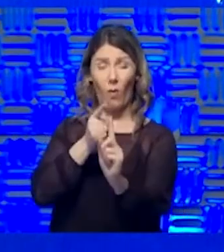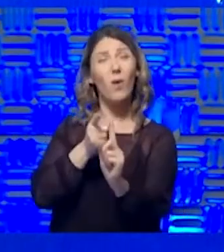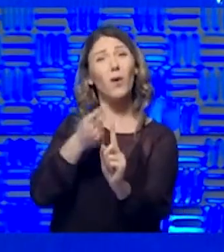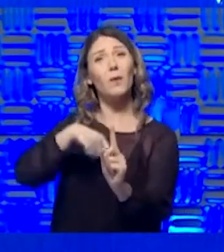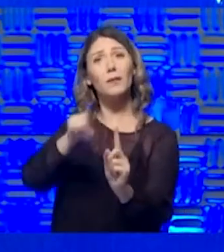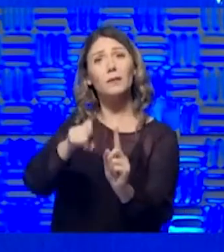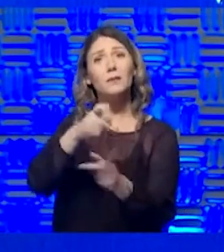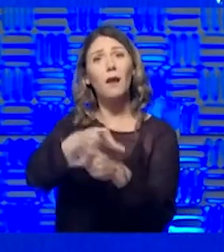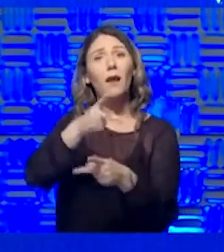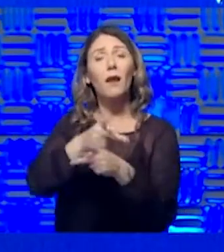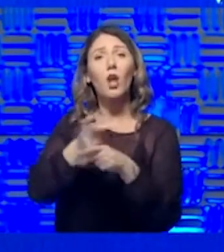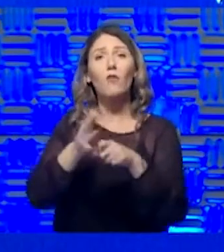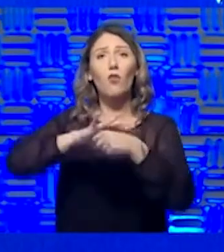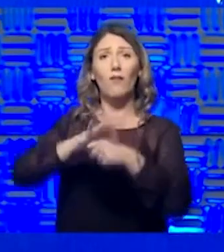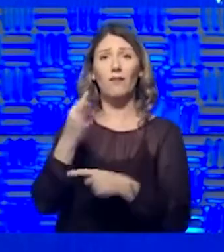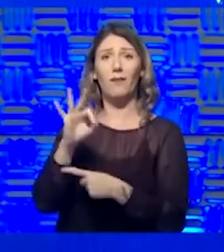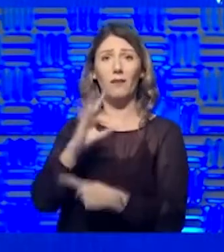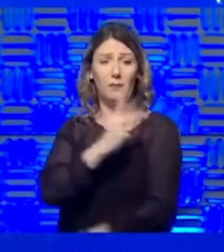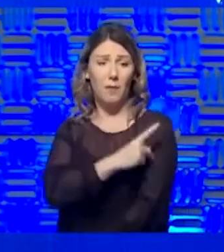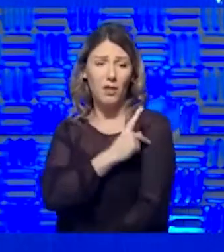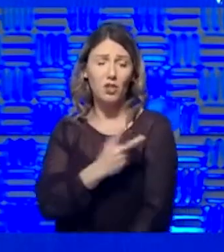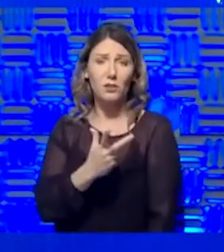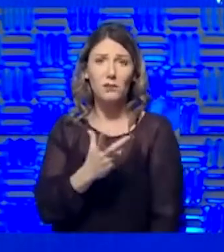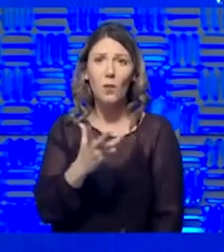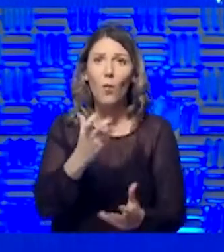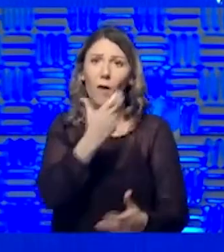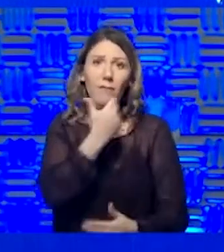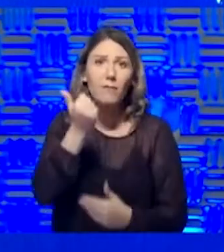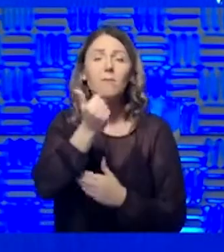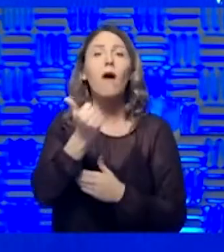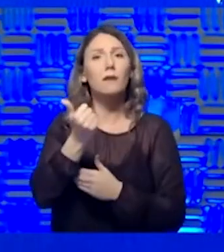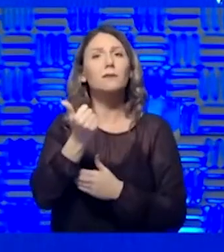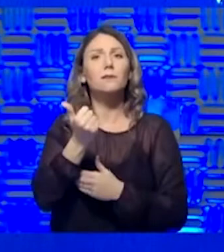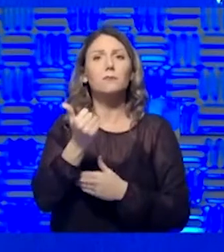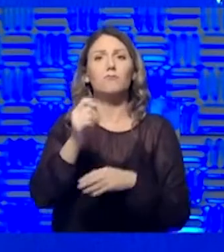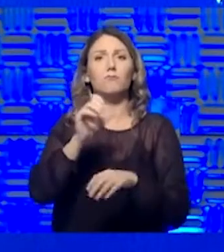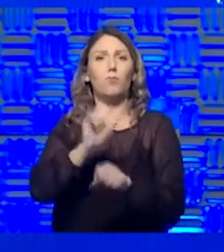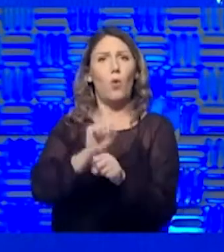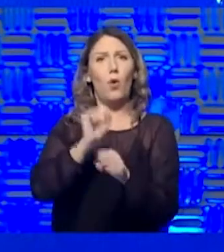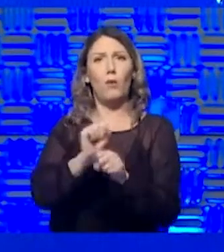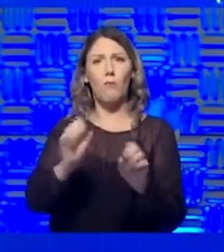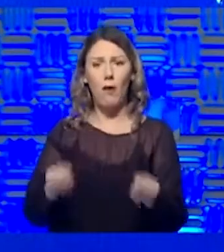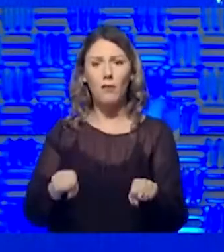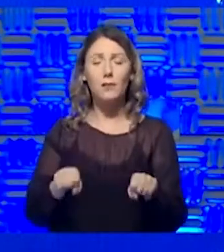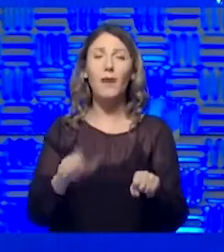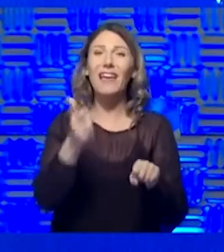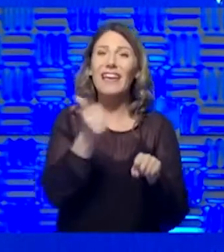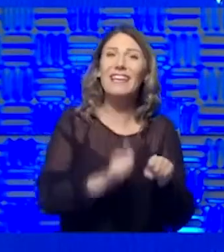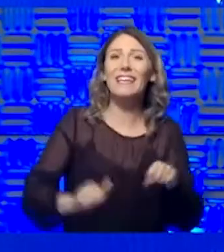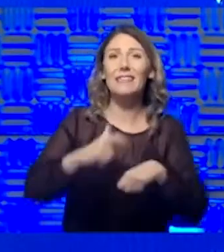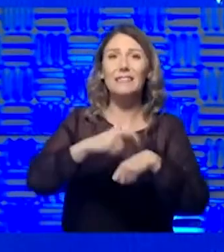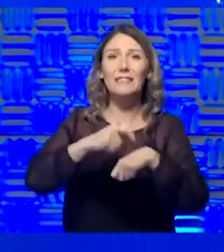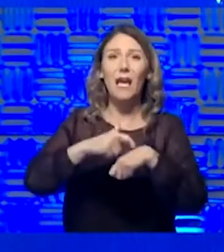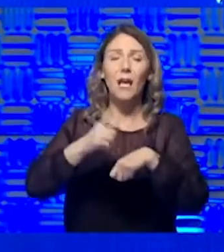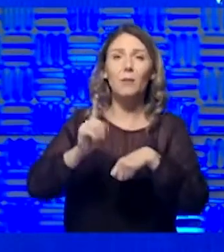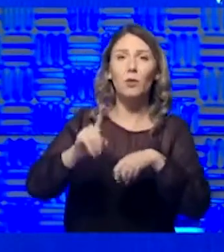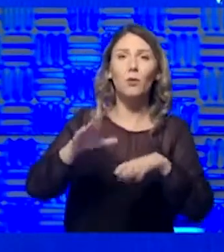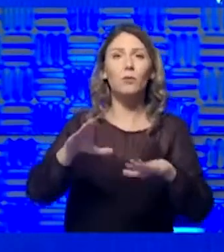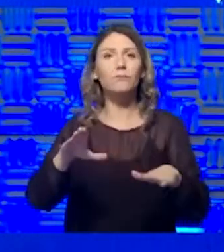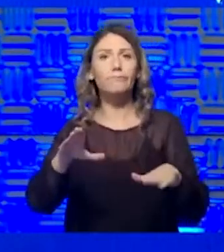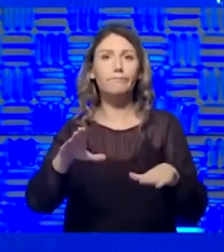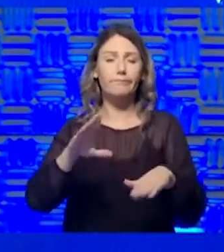and we want to do the best job possible. I think anytime you forge a relationship with